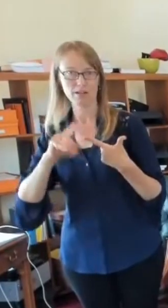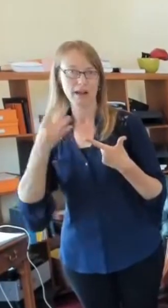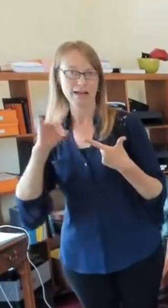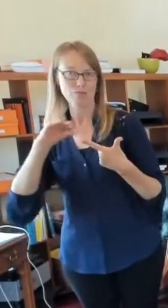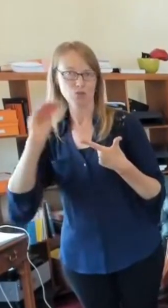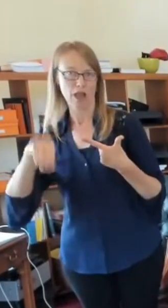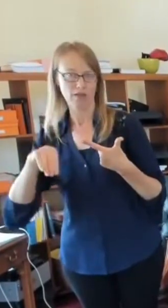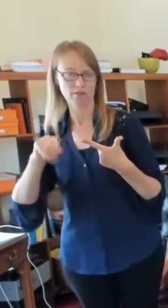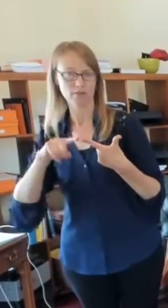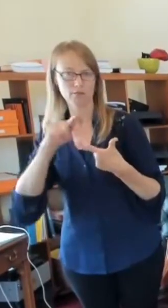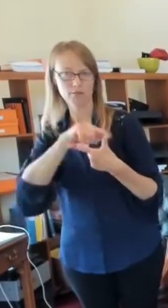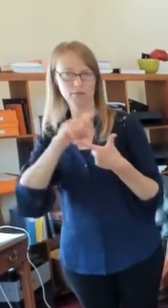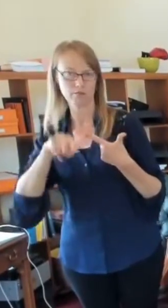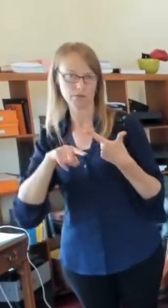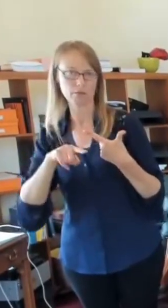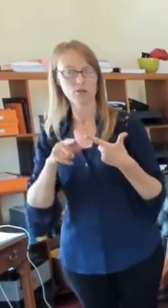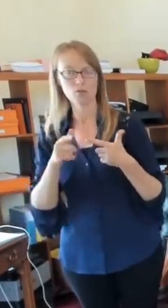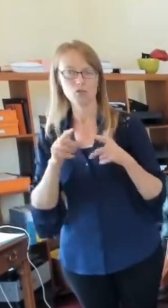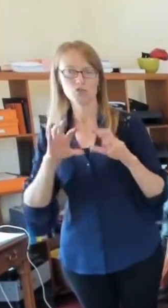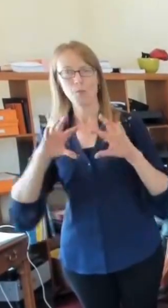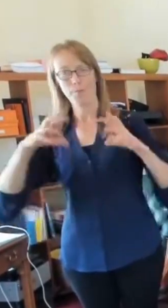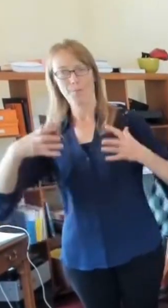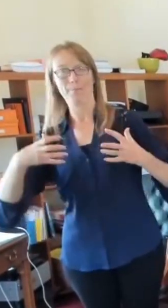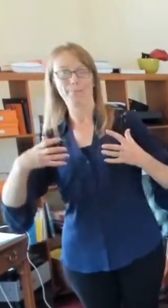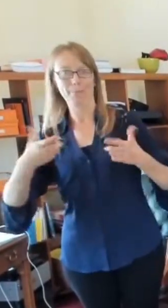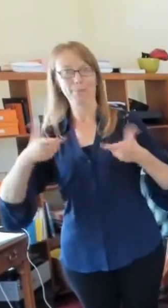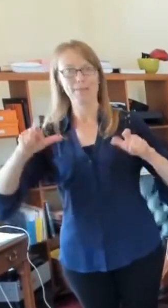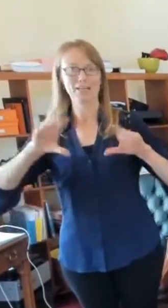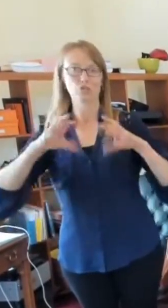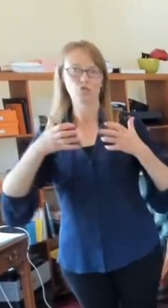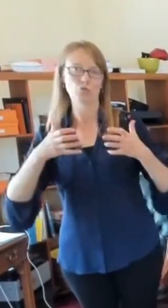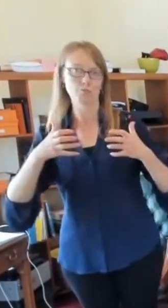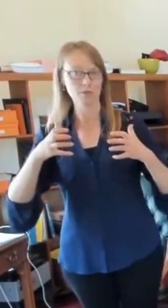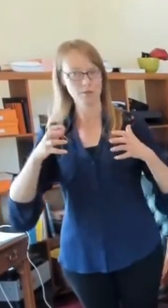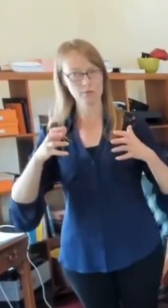decades for number of cases.